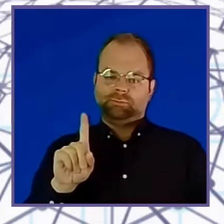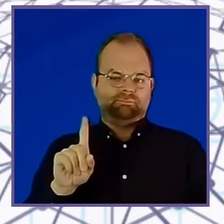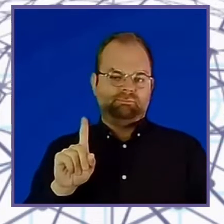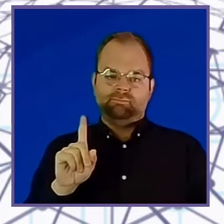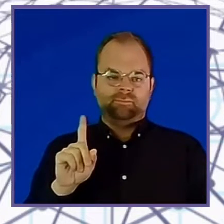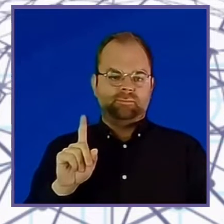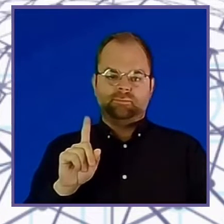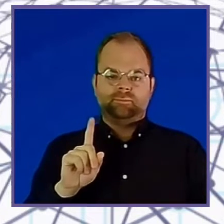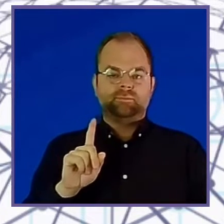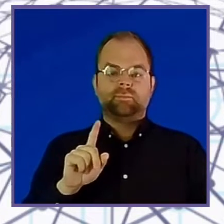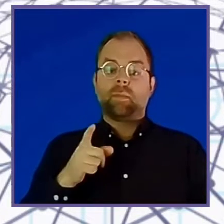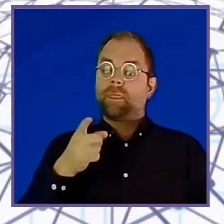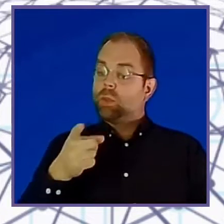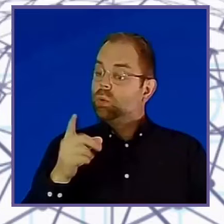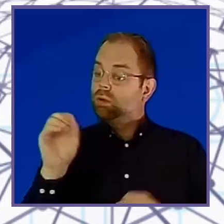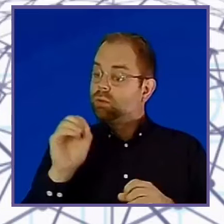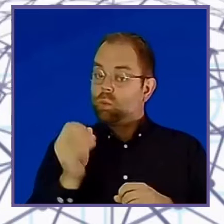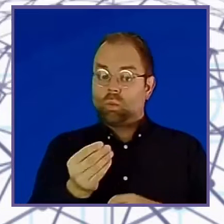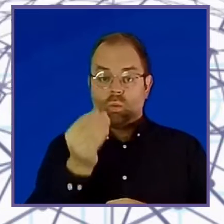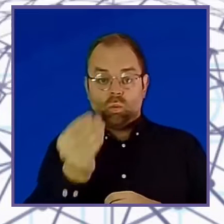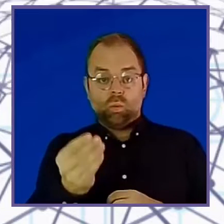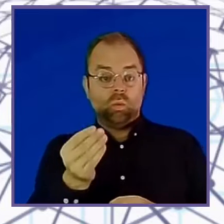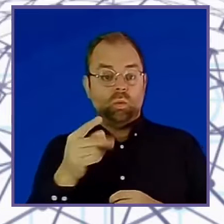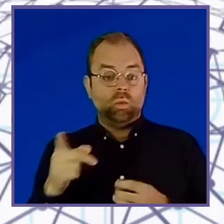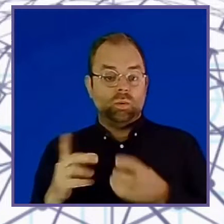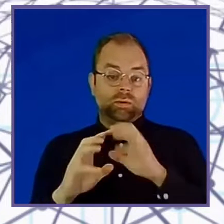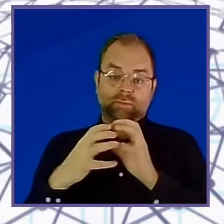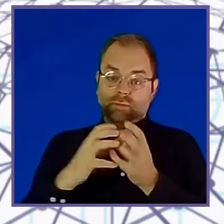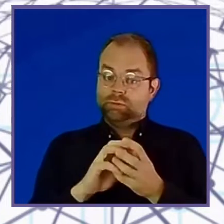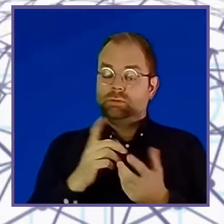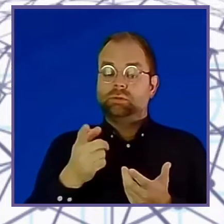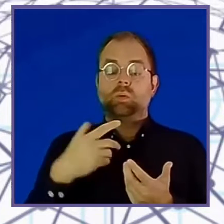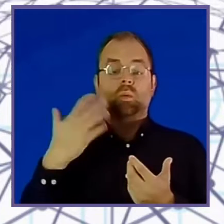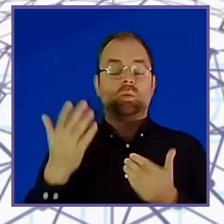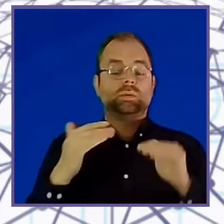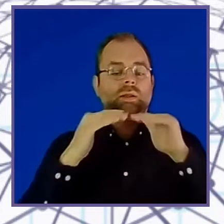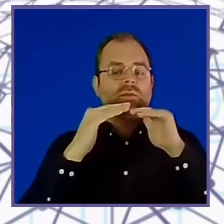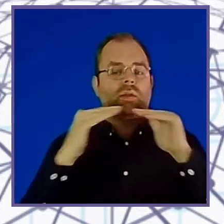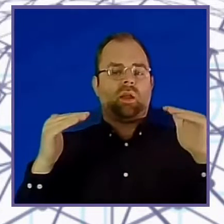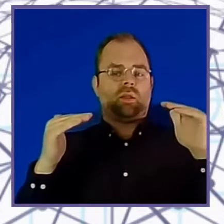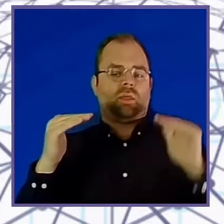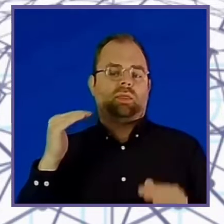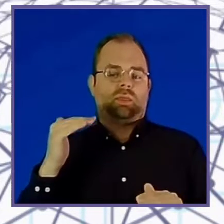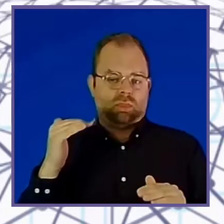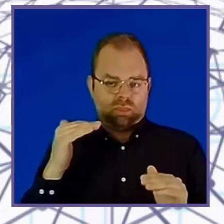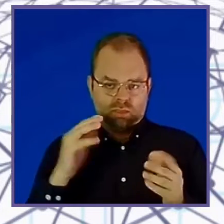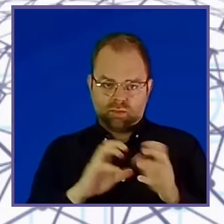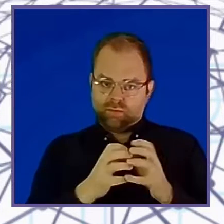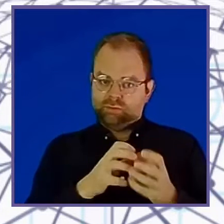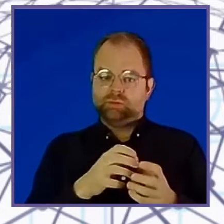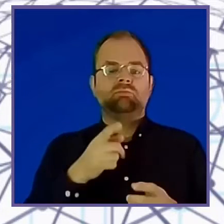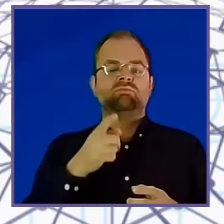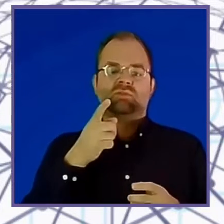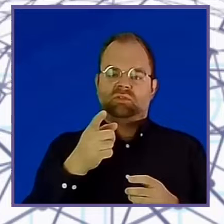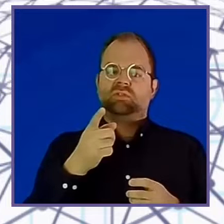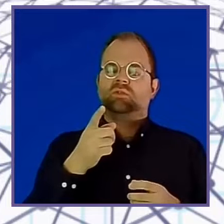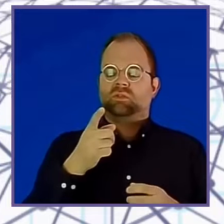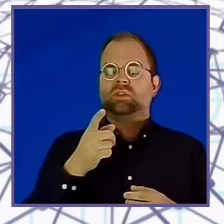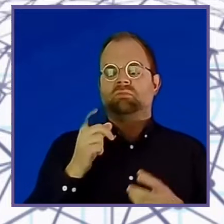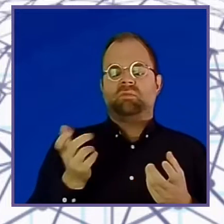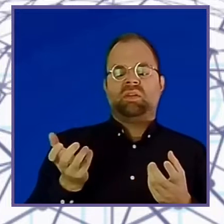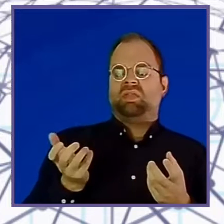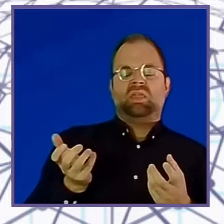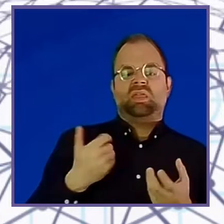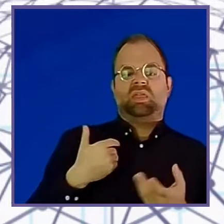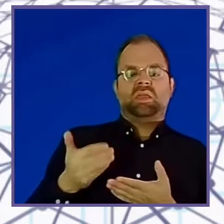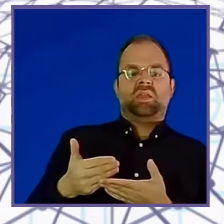it, and it's not going to work for you. So that if you're not able to do what you want to do with the assistive